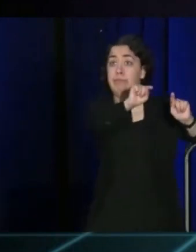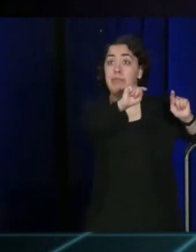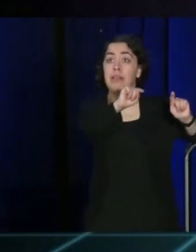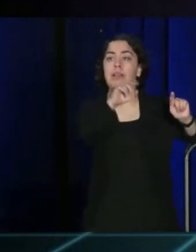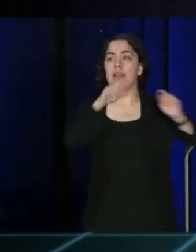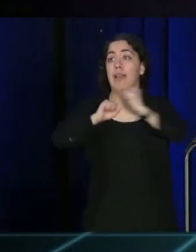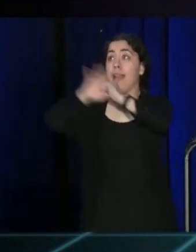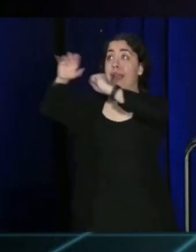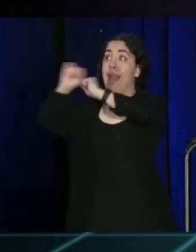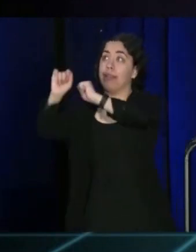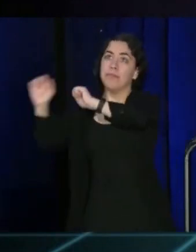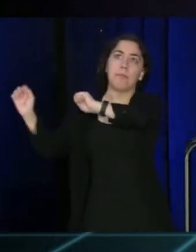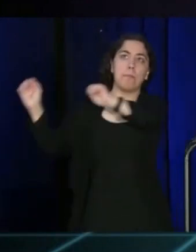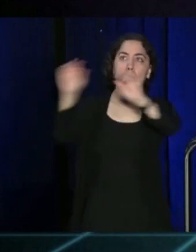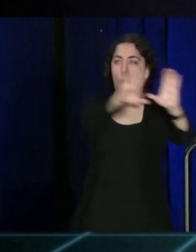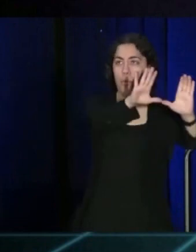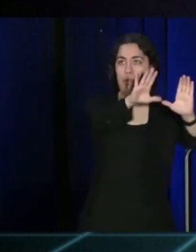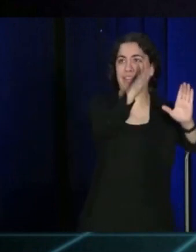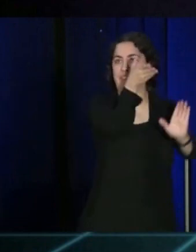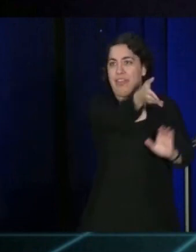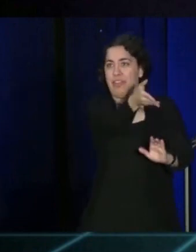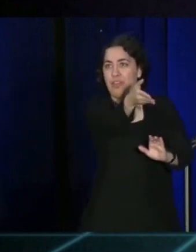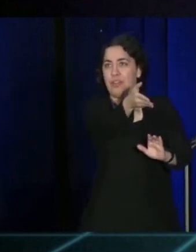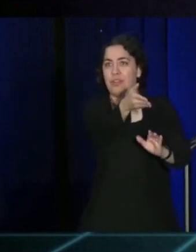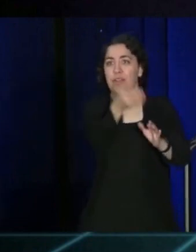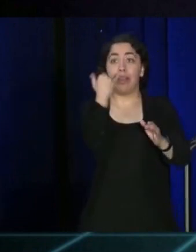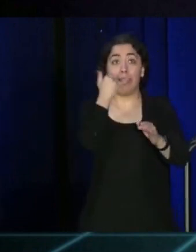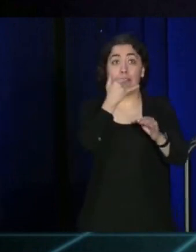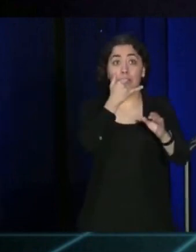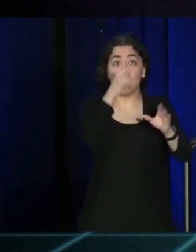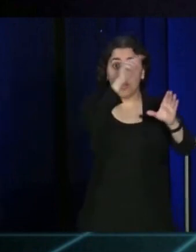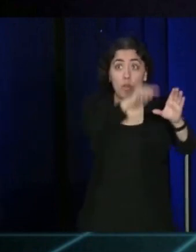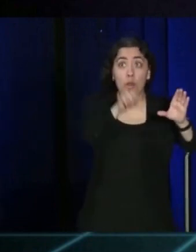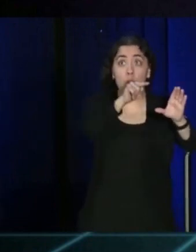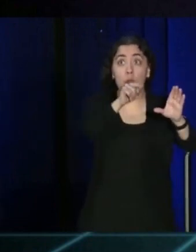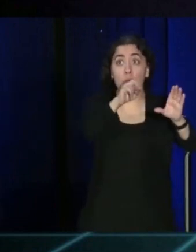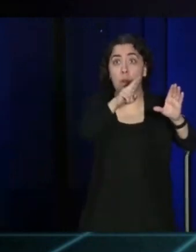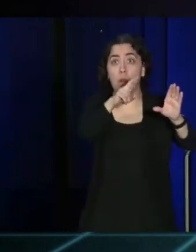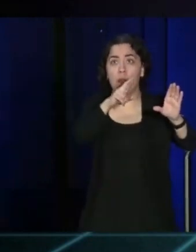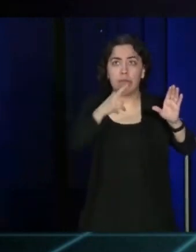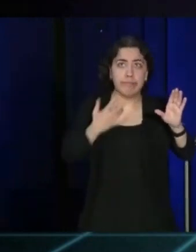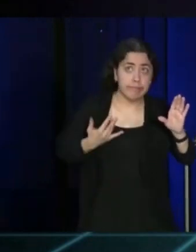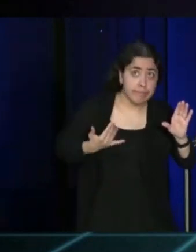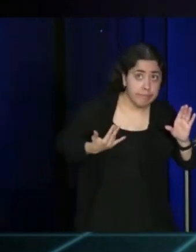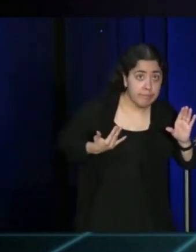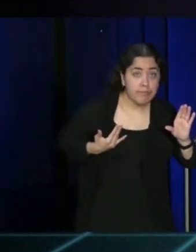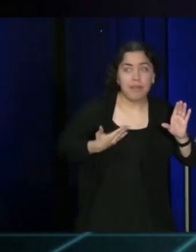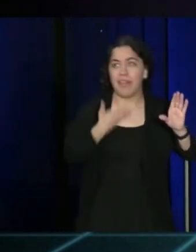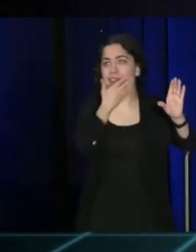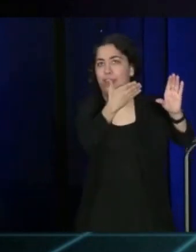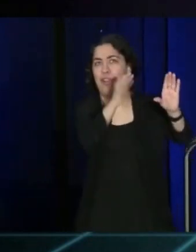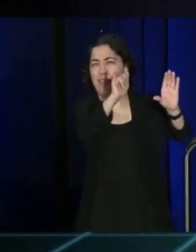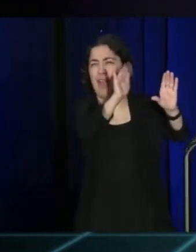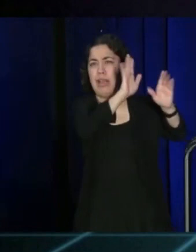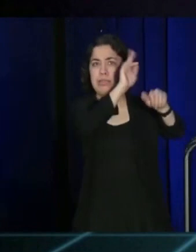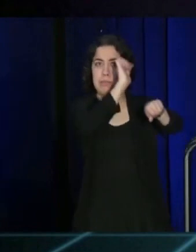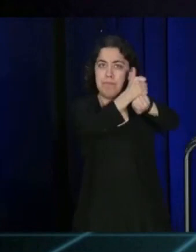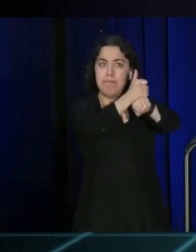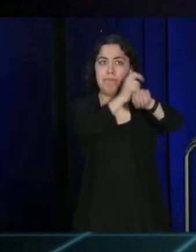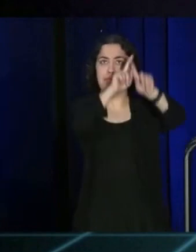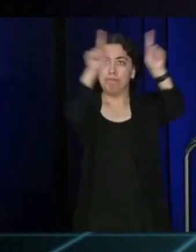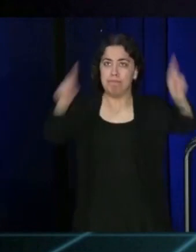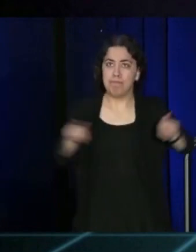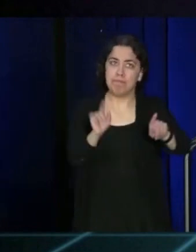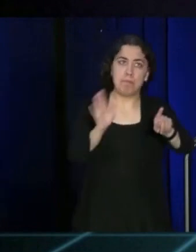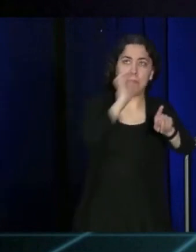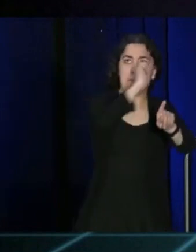it's going to fill its spot, and it's going to take it up. Whether the ad loads or not, it's just going to be there. And that way, when it does load eventually, it doesn't bump